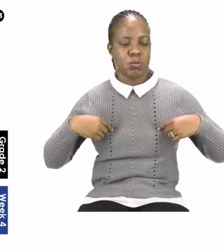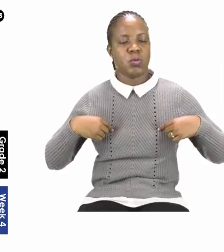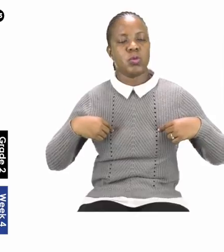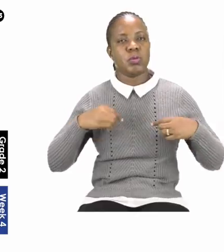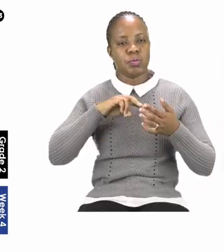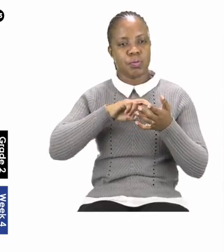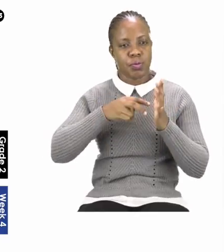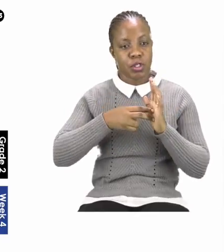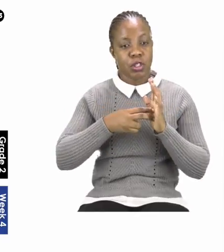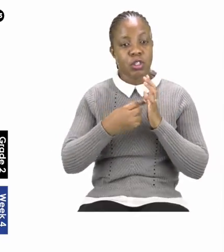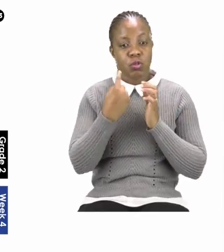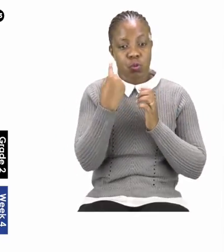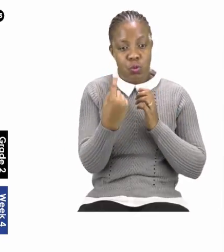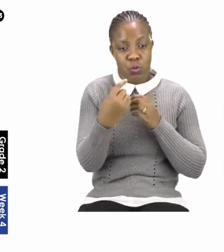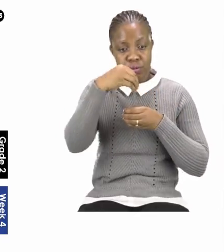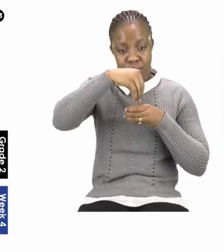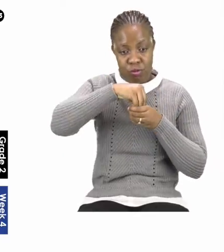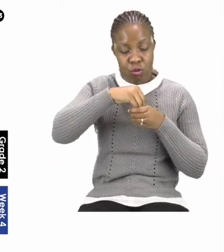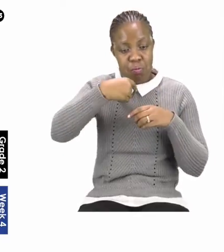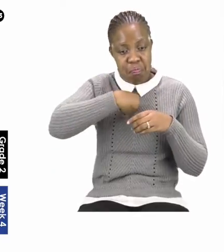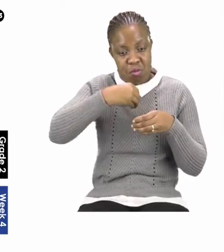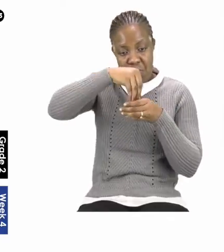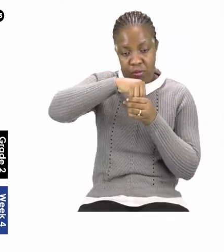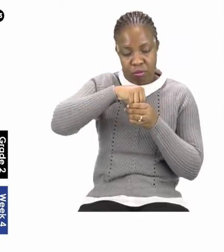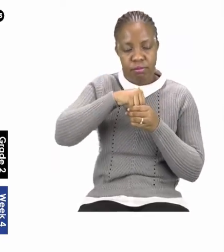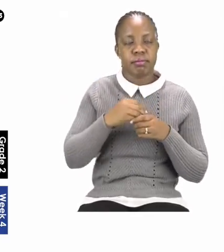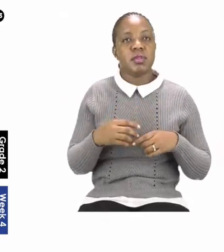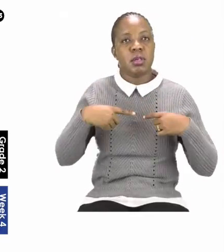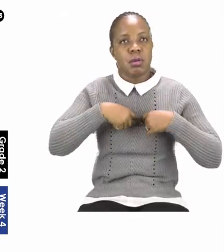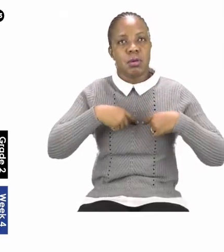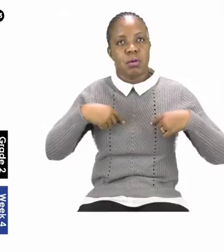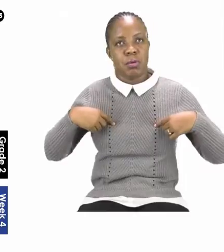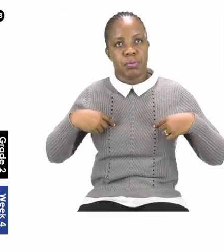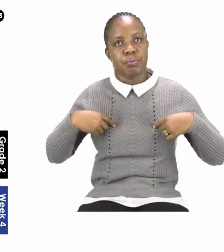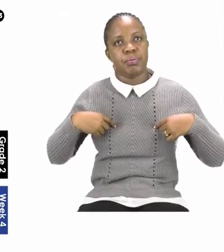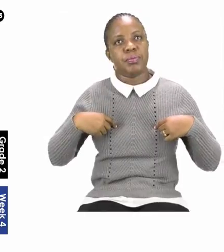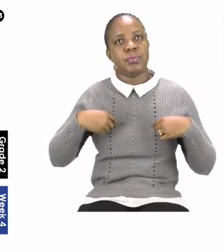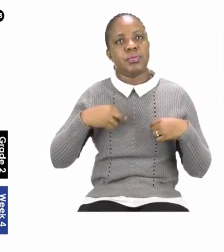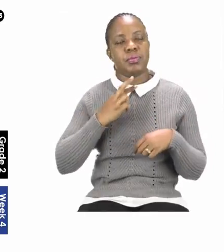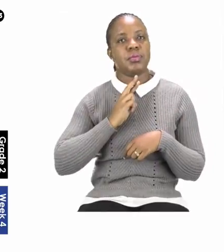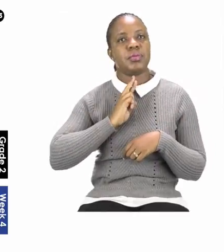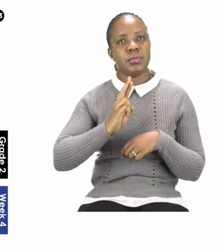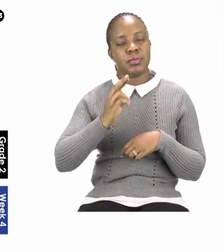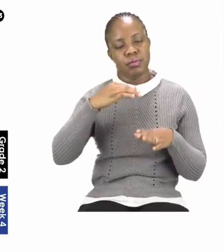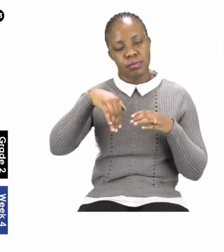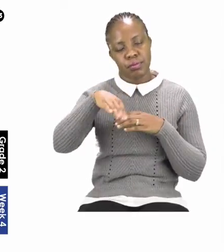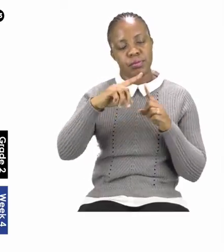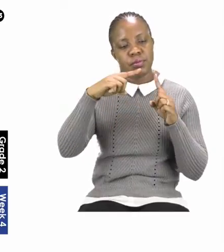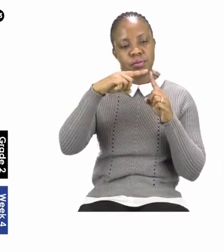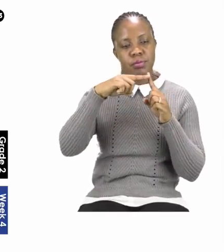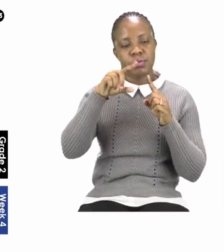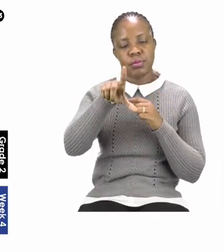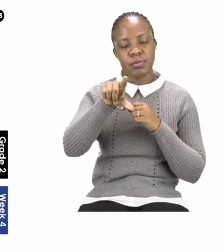say we are going to the movies. Make sure when